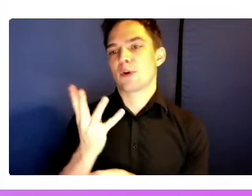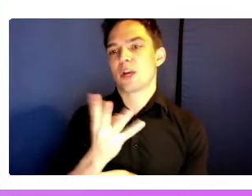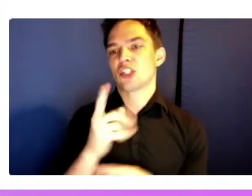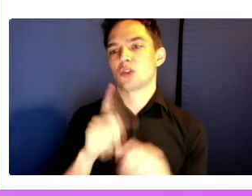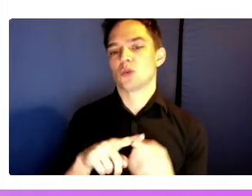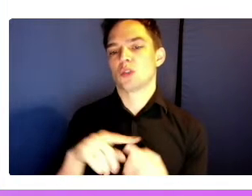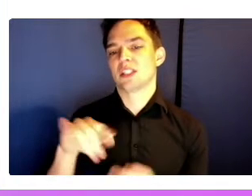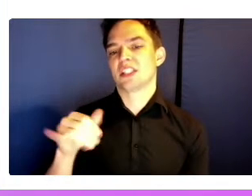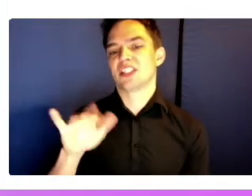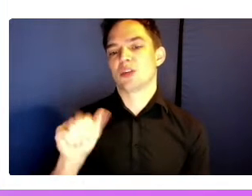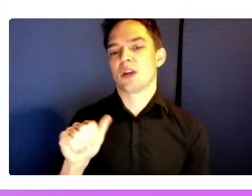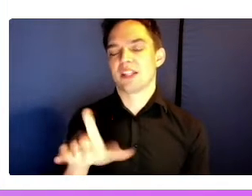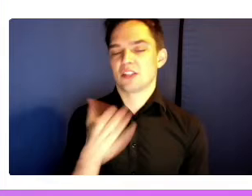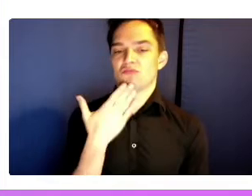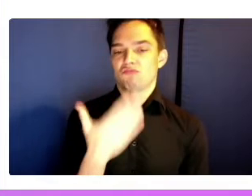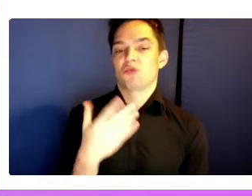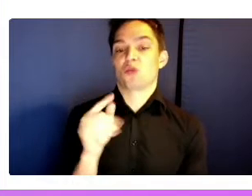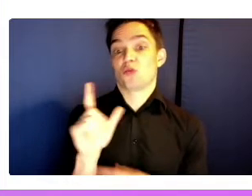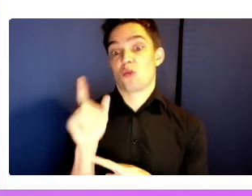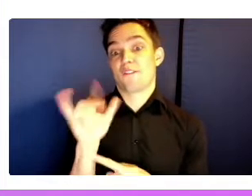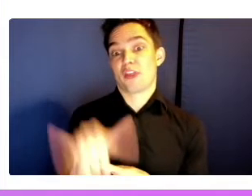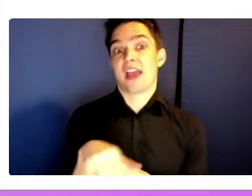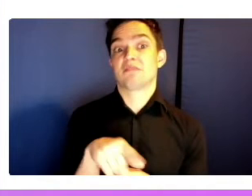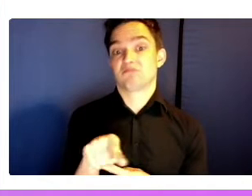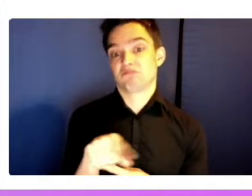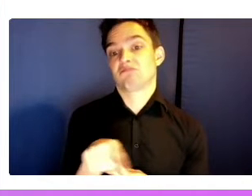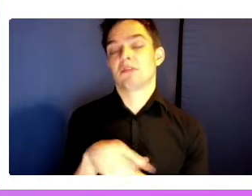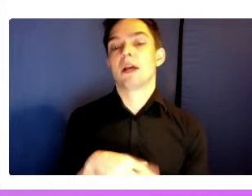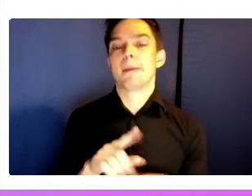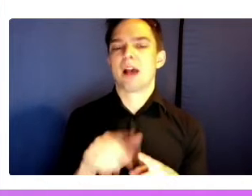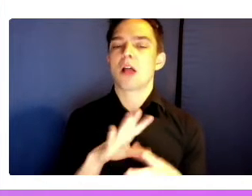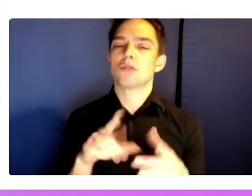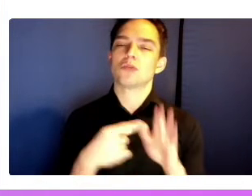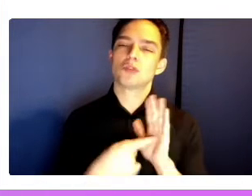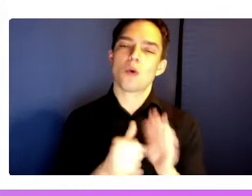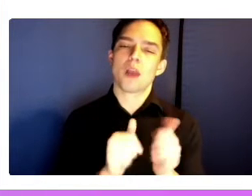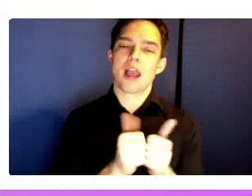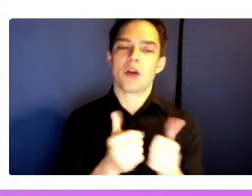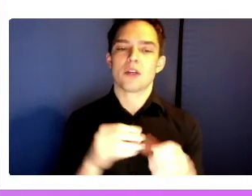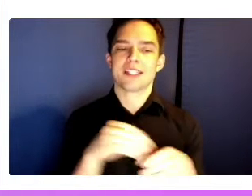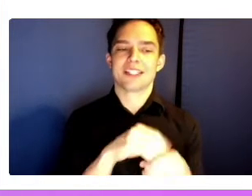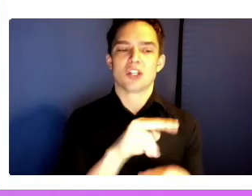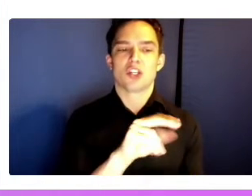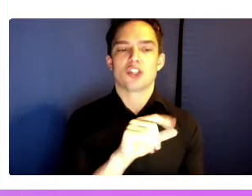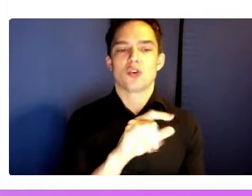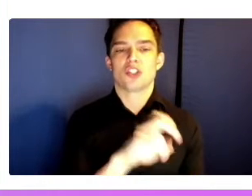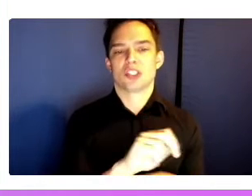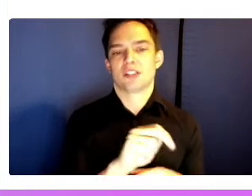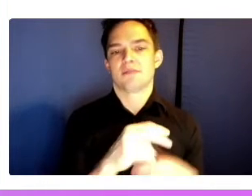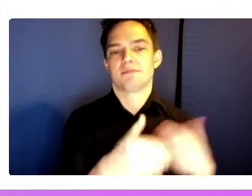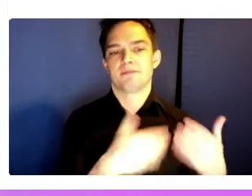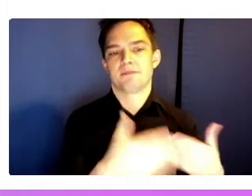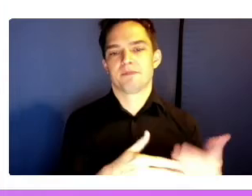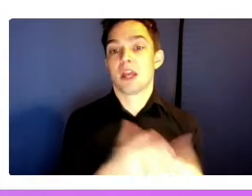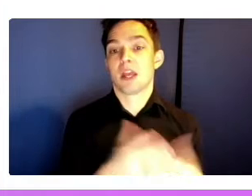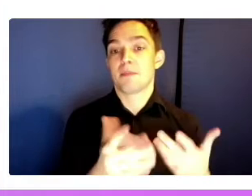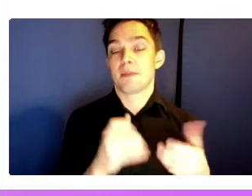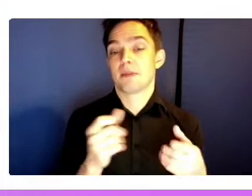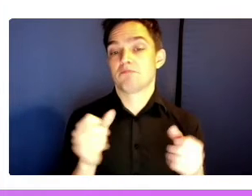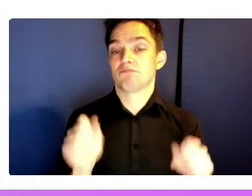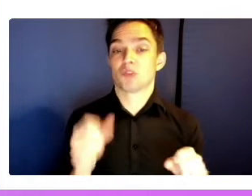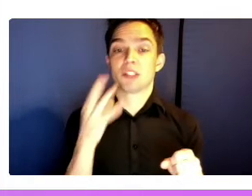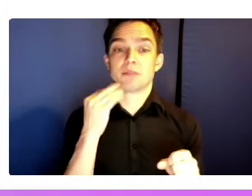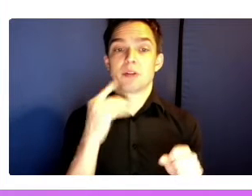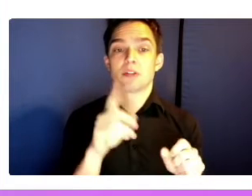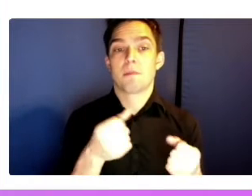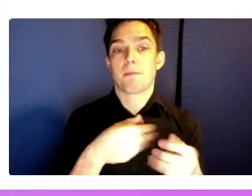actually a really good tool for that, for this. But I'm going to show you how I did things in Notion. Maybe we could experience